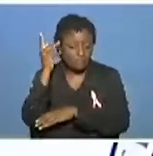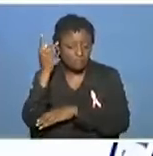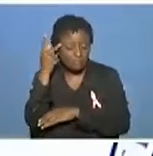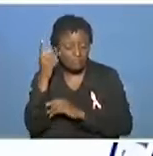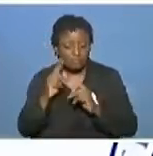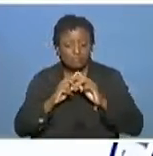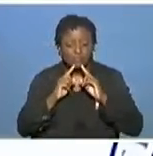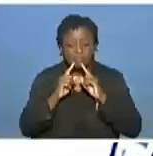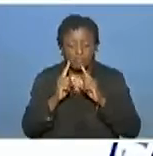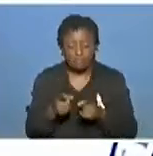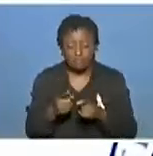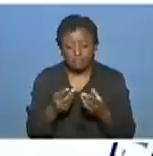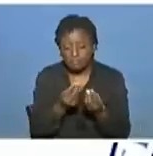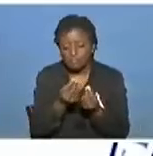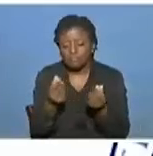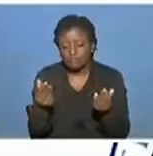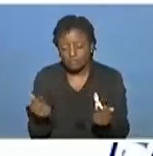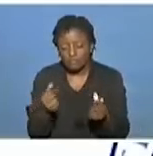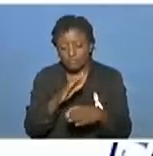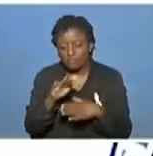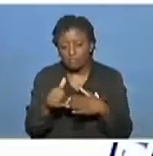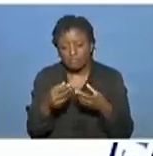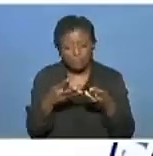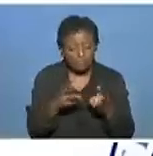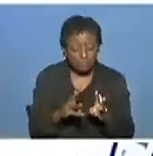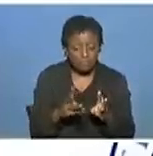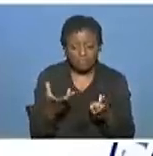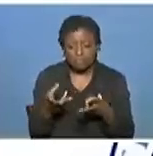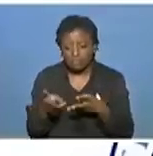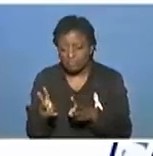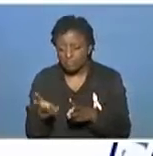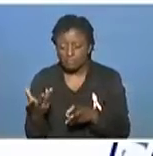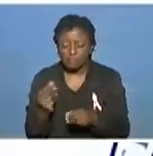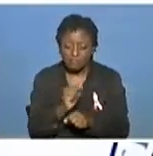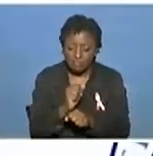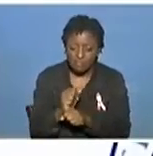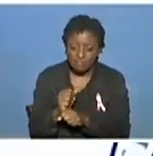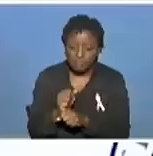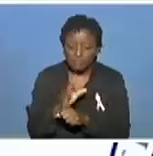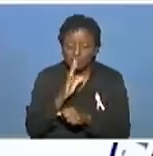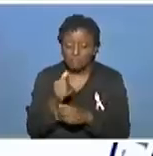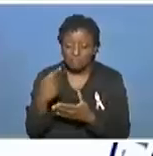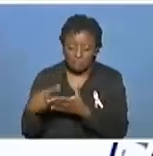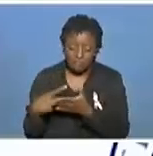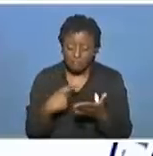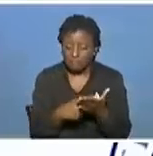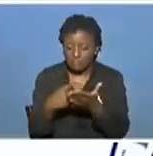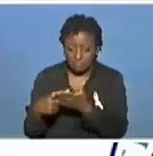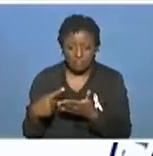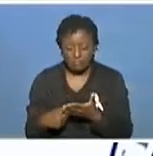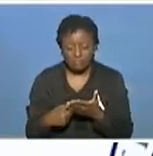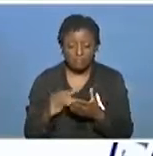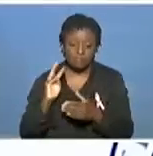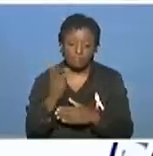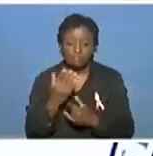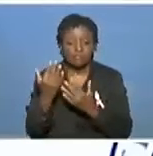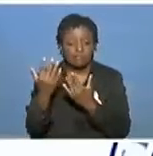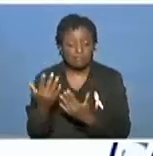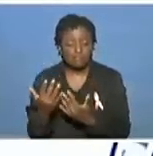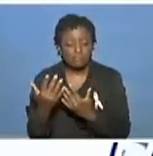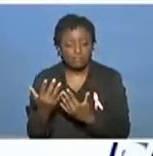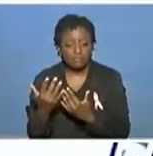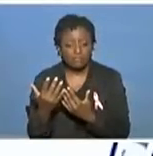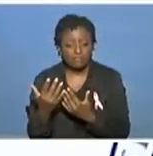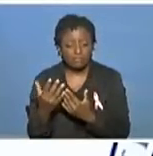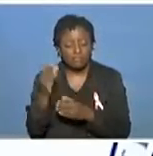those modalities and nuances are being worked out behind the scenes, and we await the disposition of the